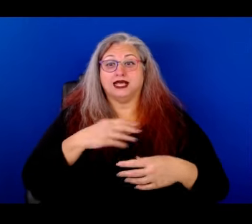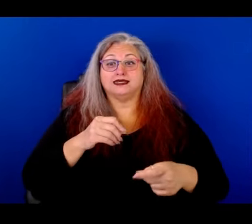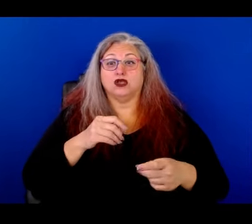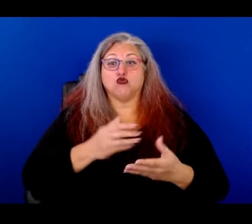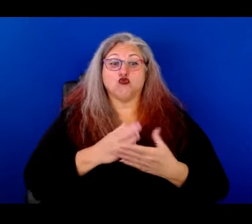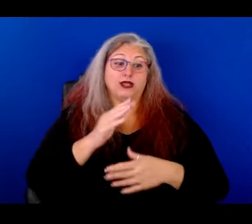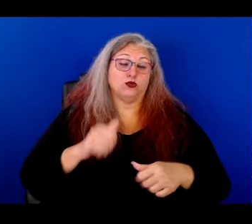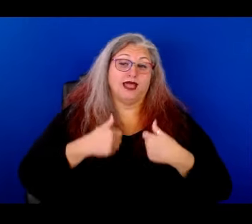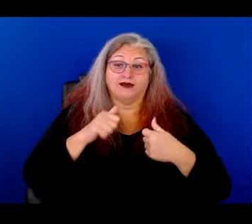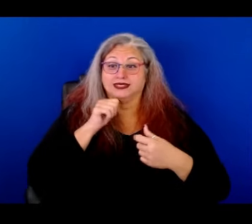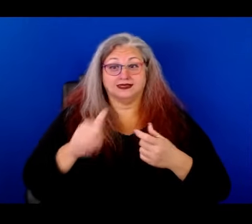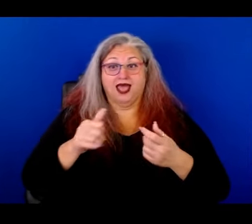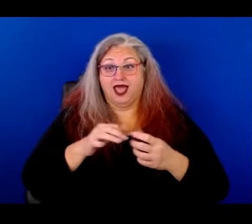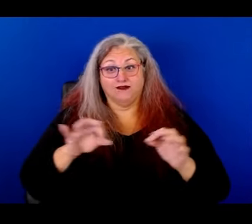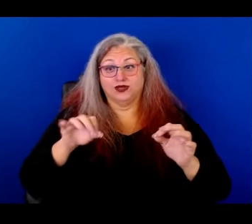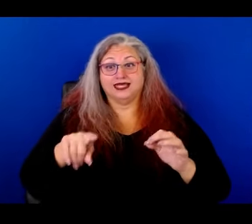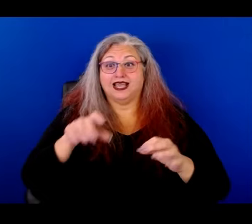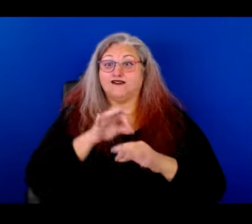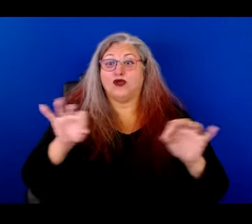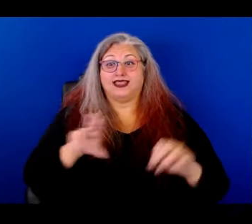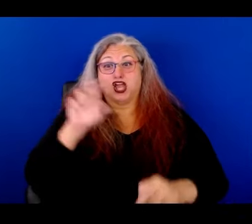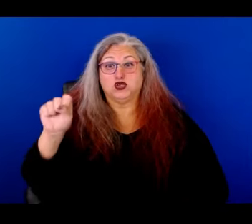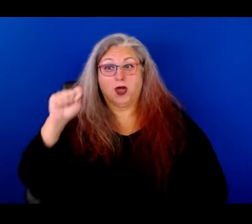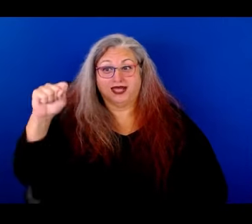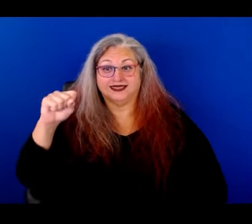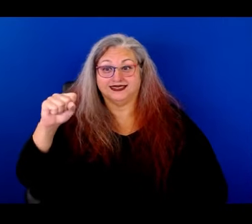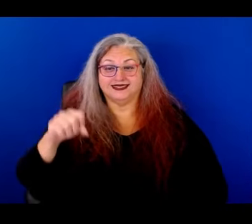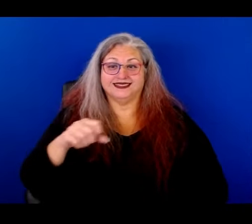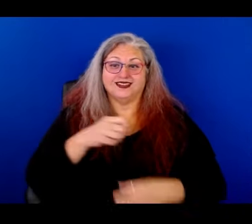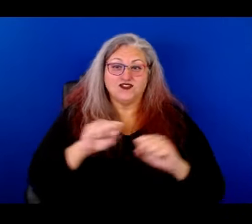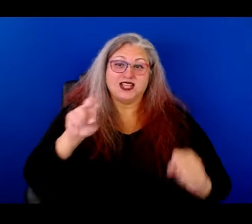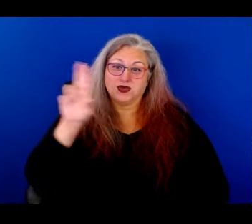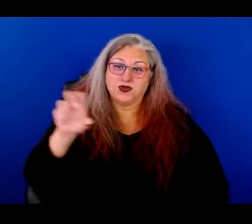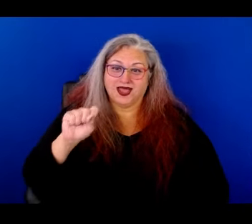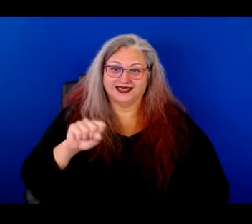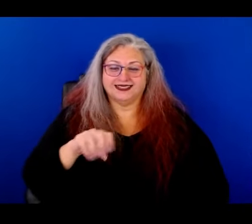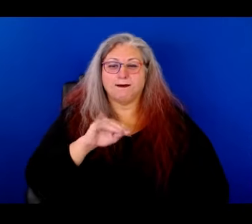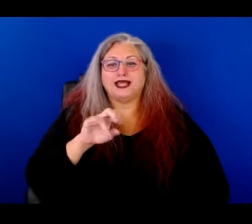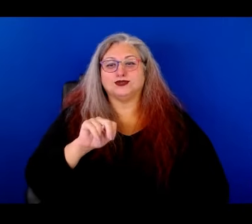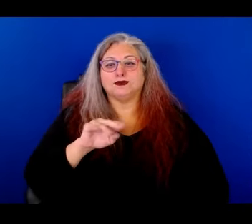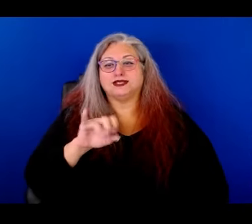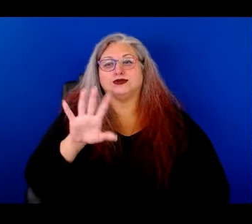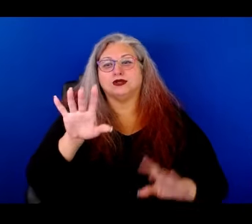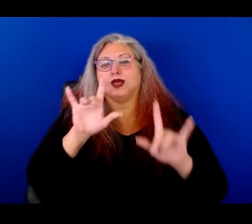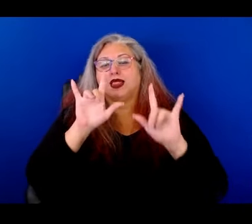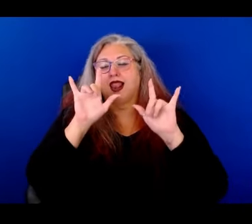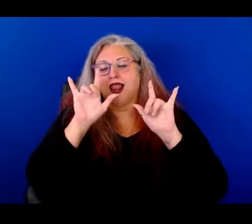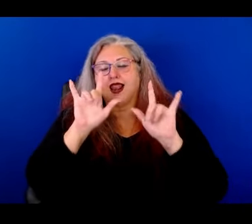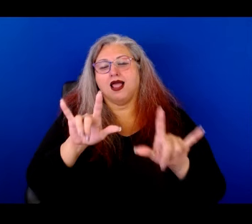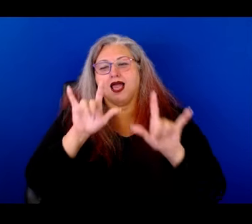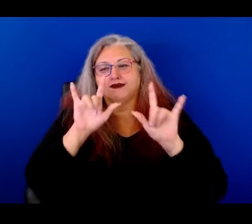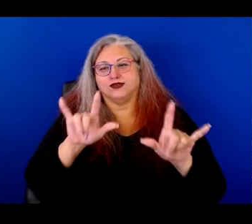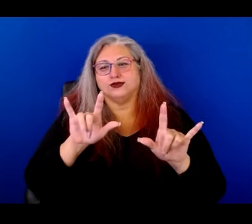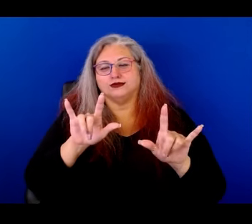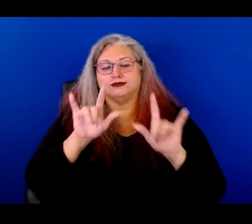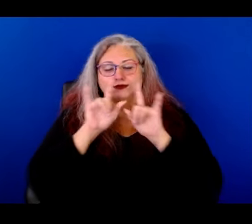Free the U.S. Free the U.S. Free the U.S. Maysoon, we love you.